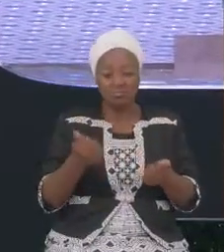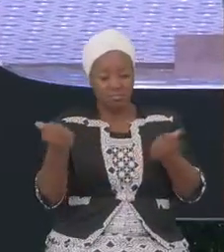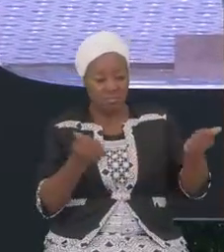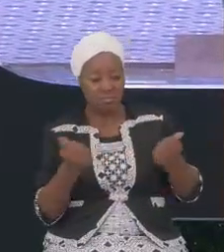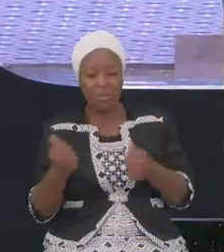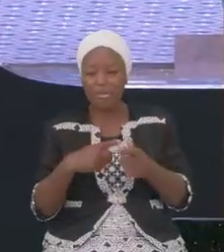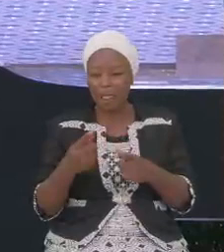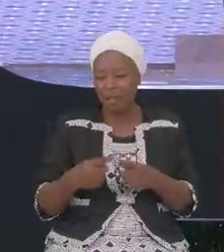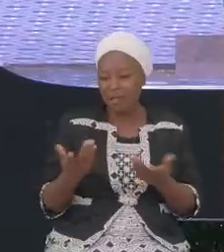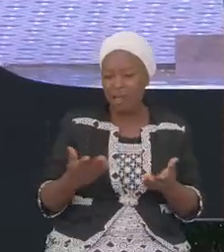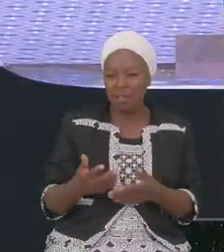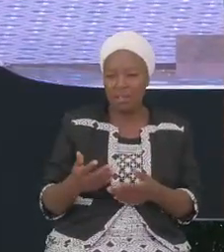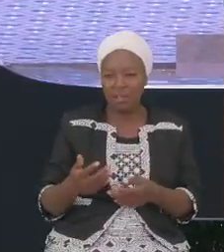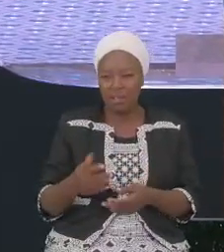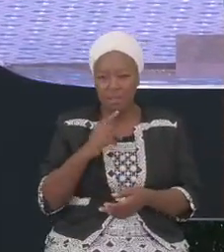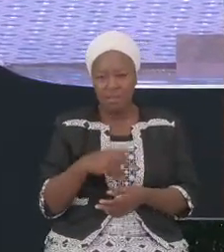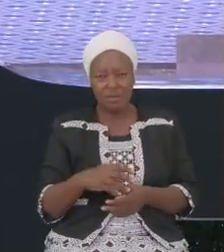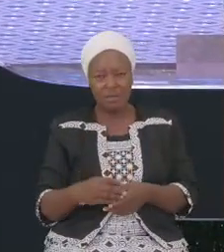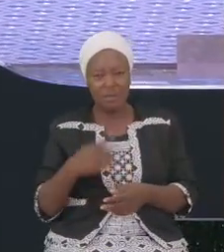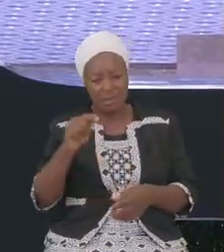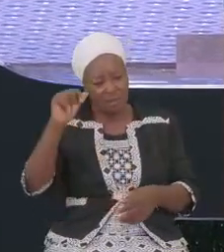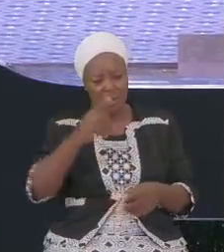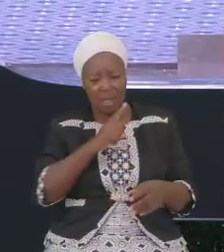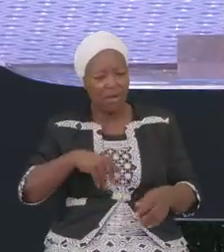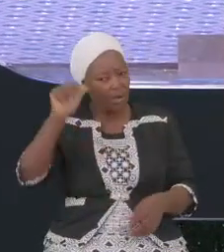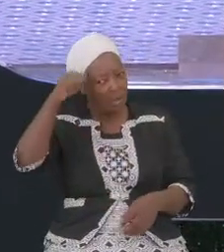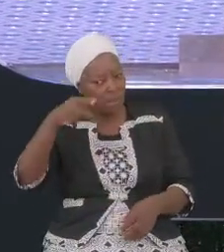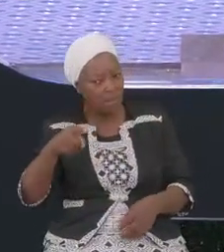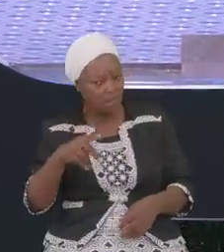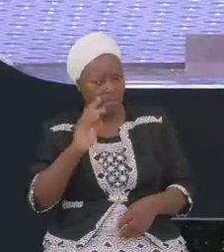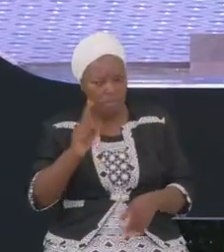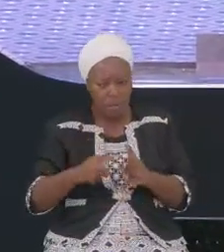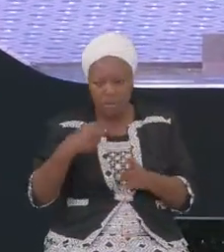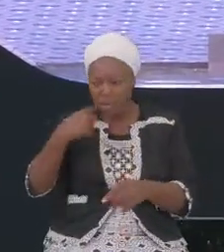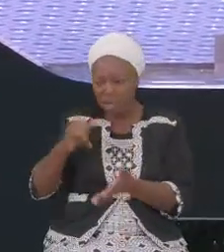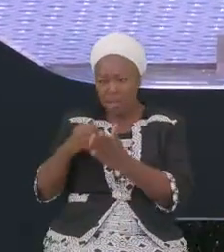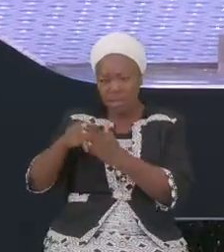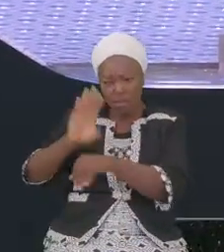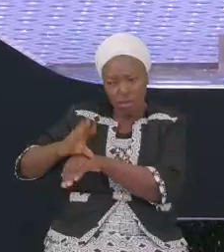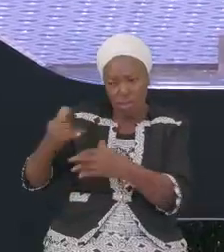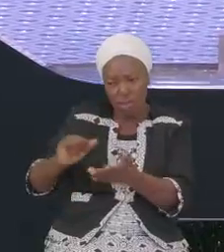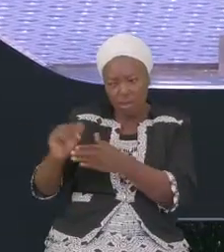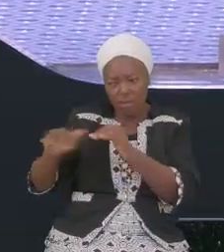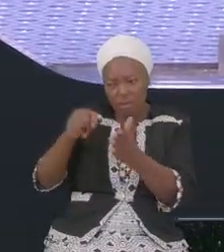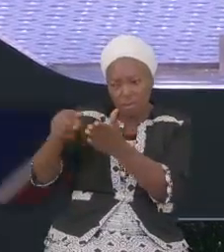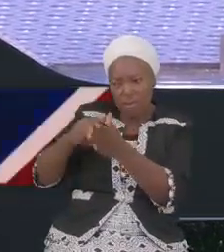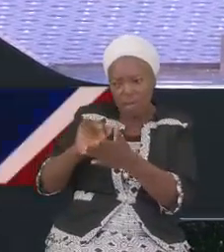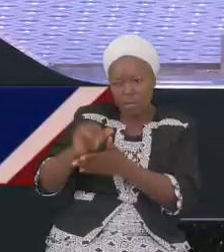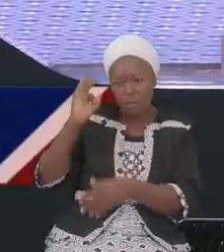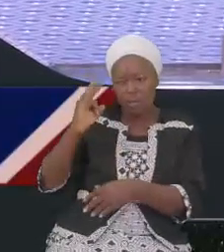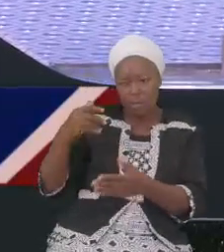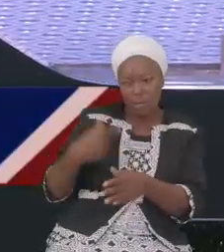whatever transportation. And the Lord reminds you, remember what you said? That you are going to do this and do that.